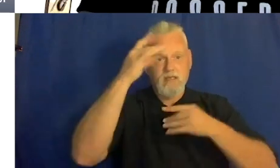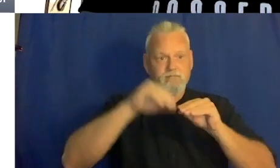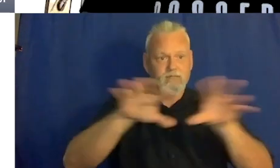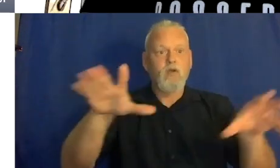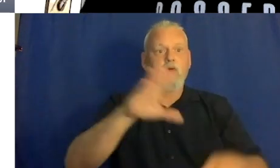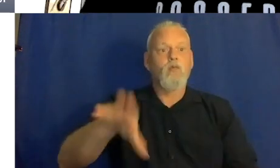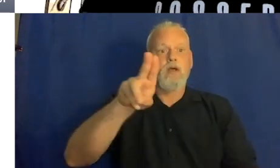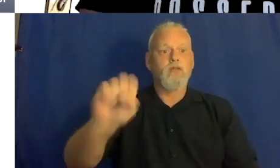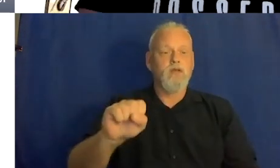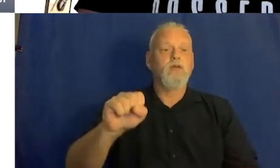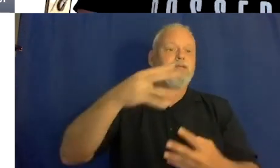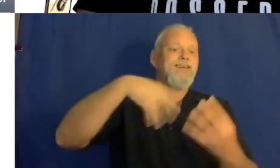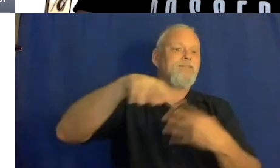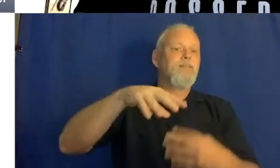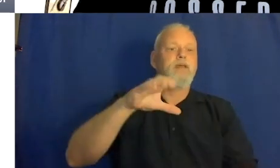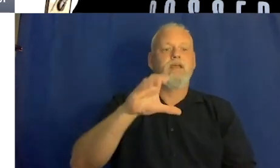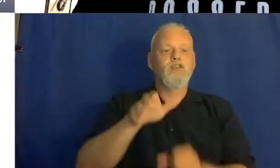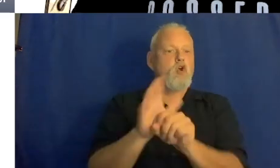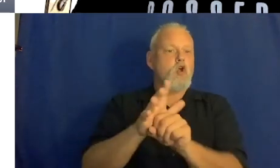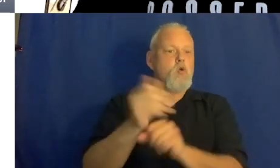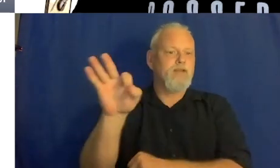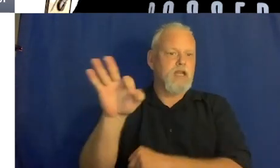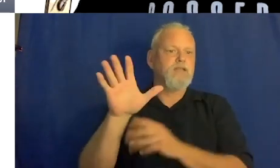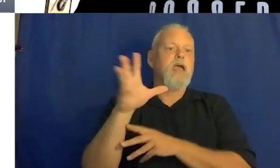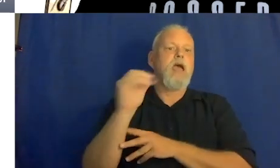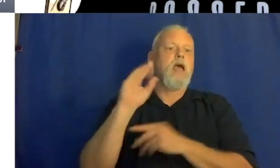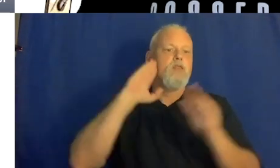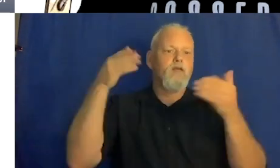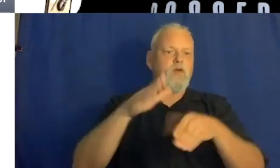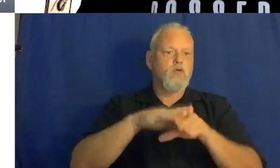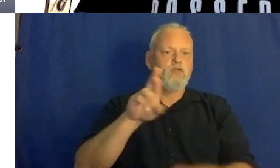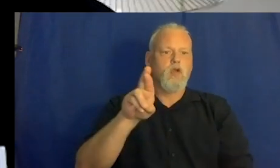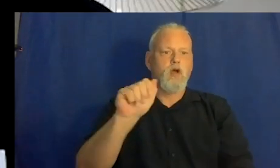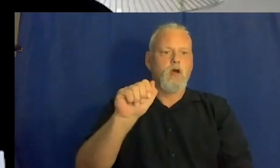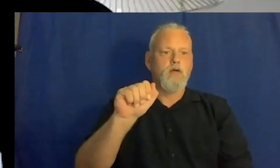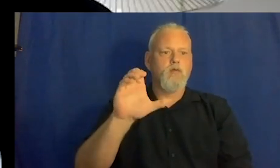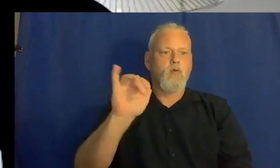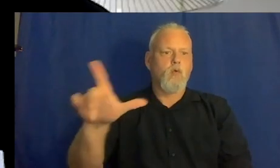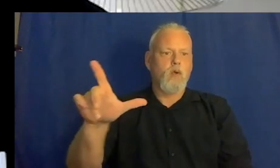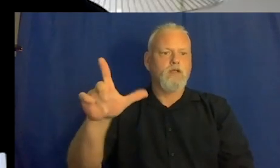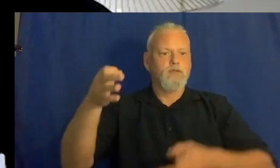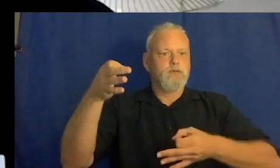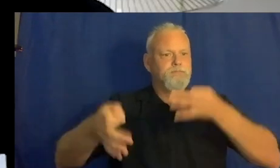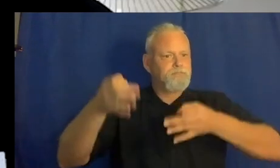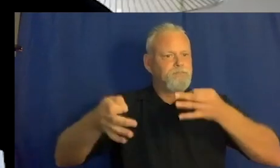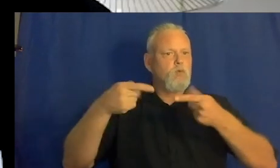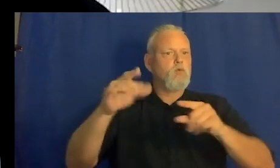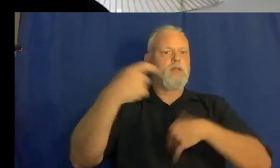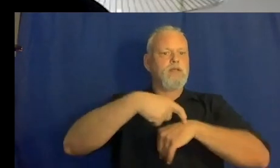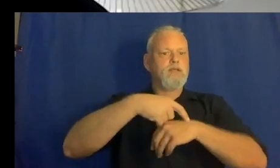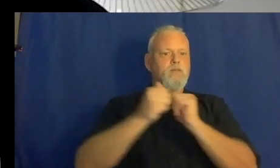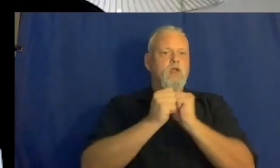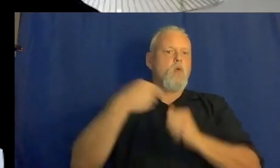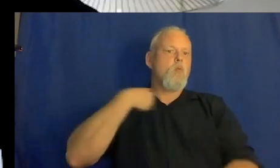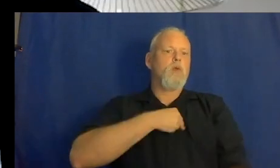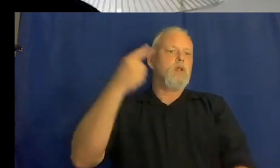amid COVID-19 and the crucial focus on racial justice. During this time together, we will hear